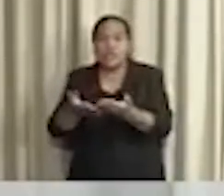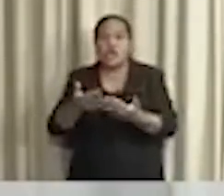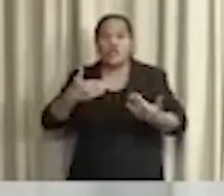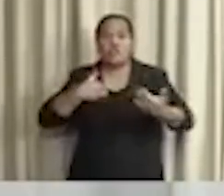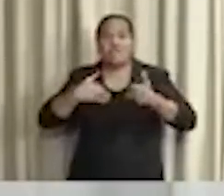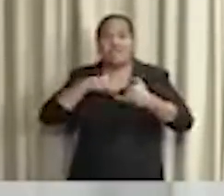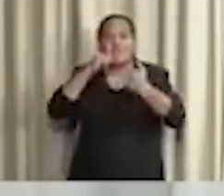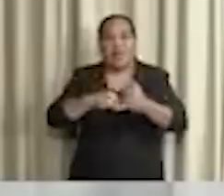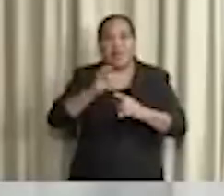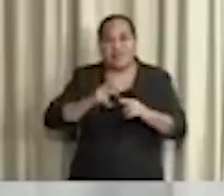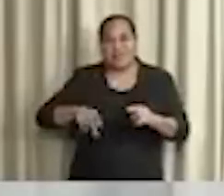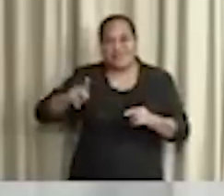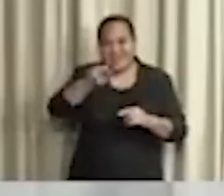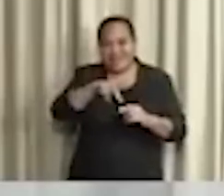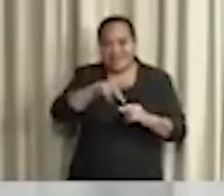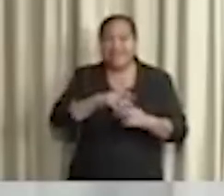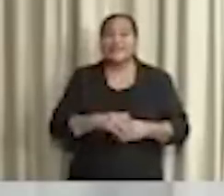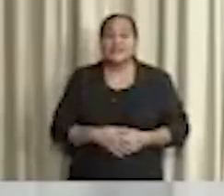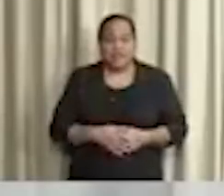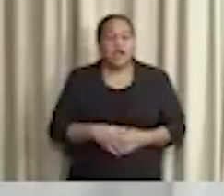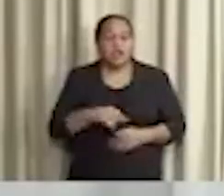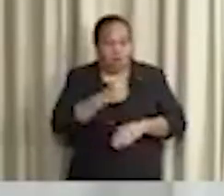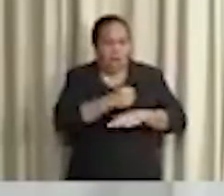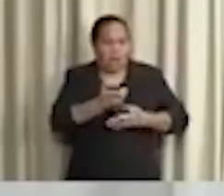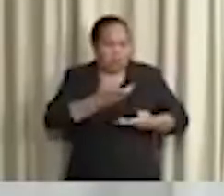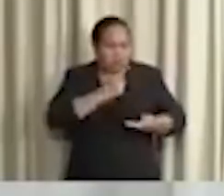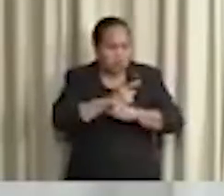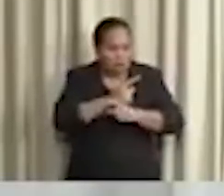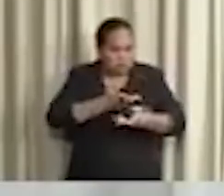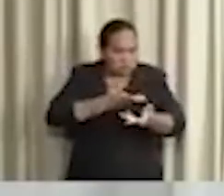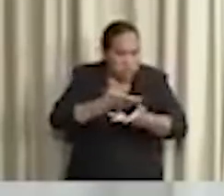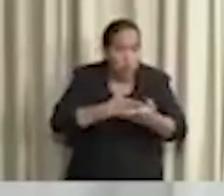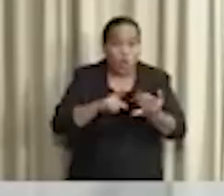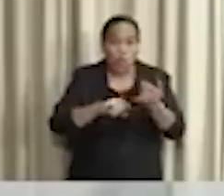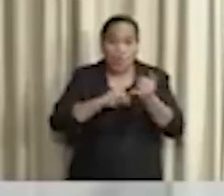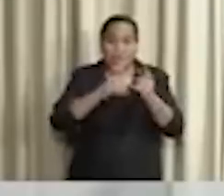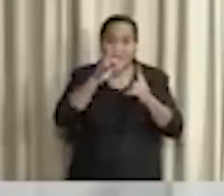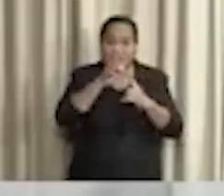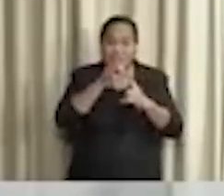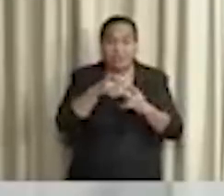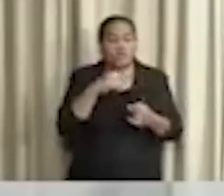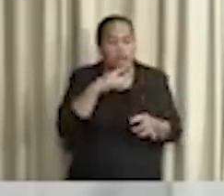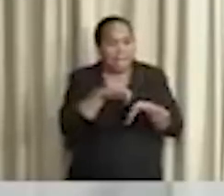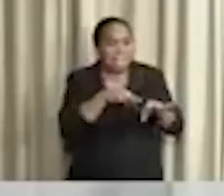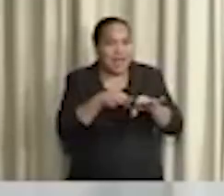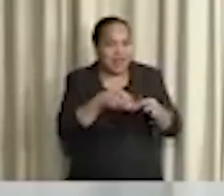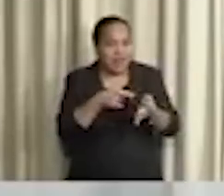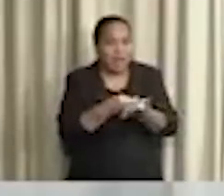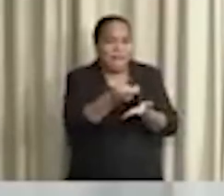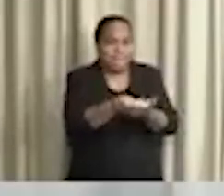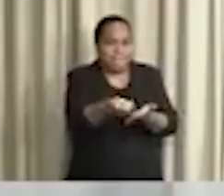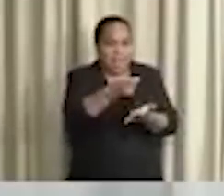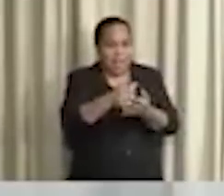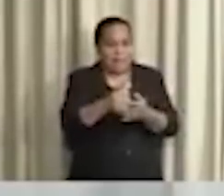forward, government in discussion with USP hopes to agree to a payment plan to be funded